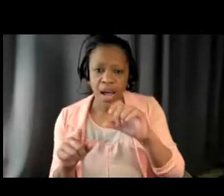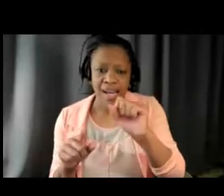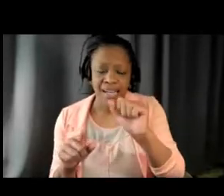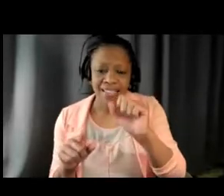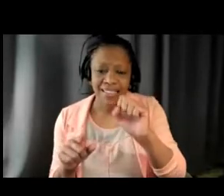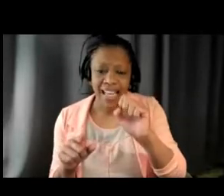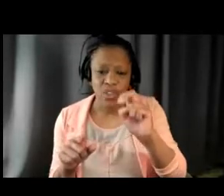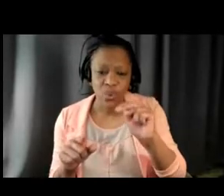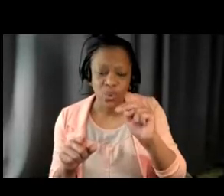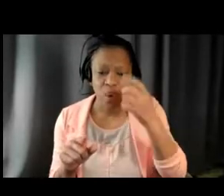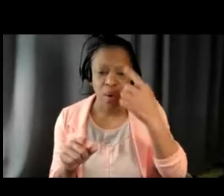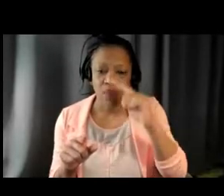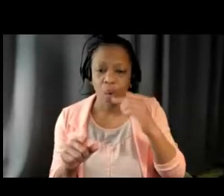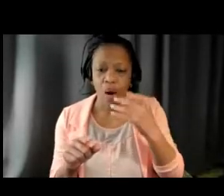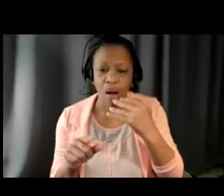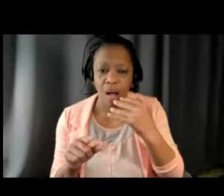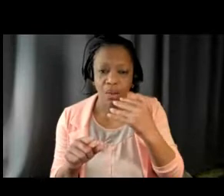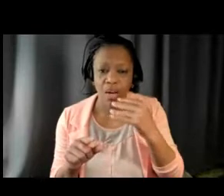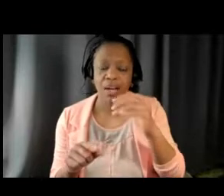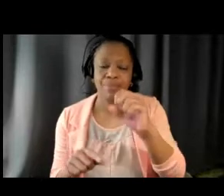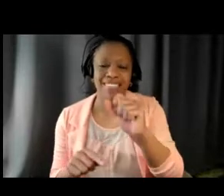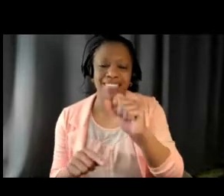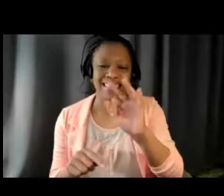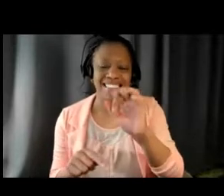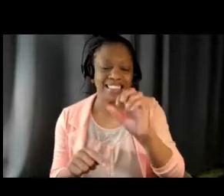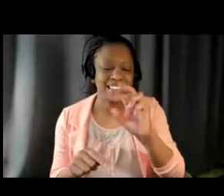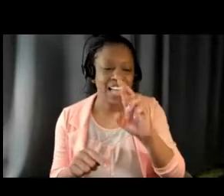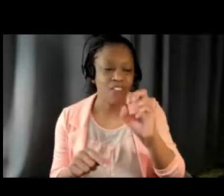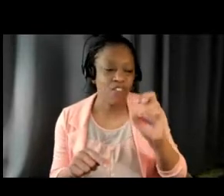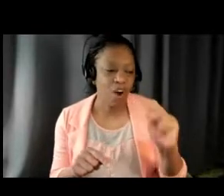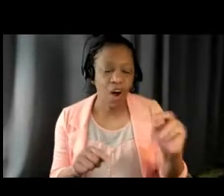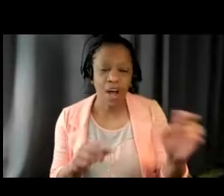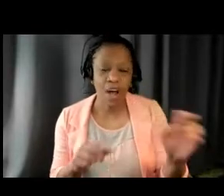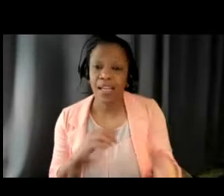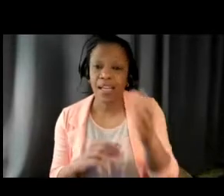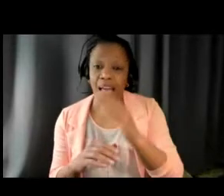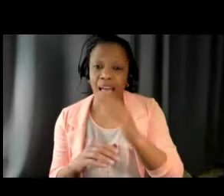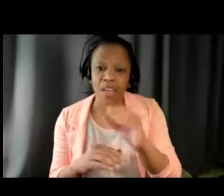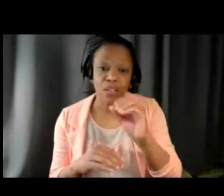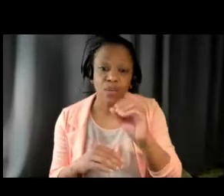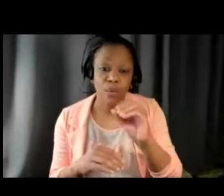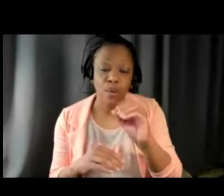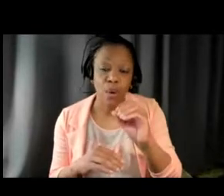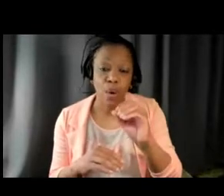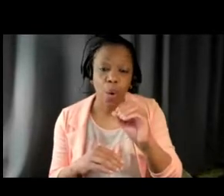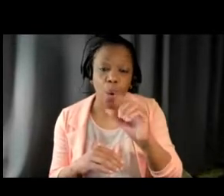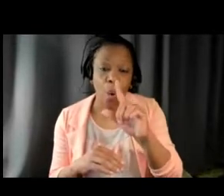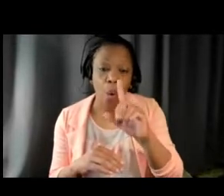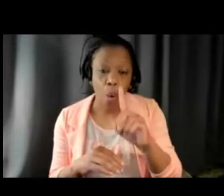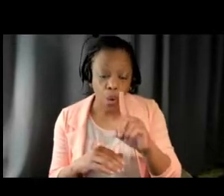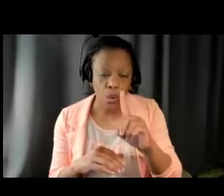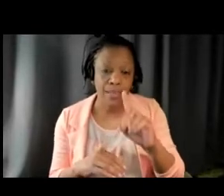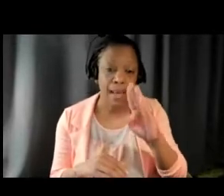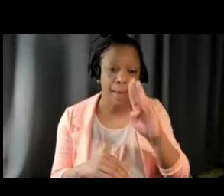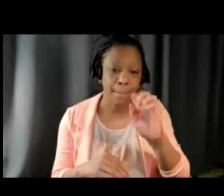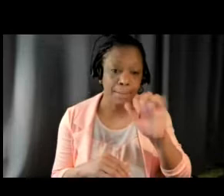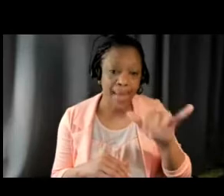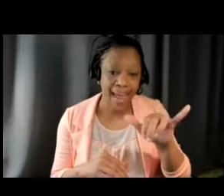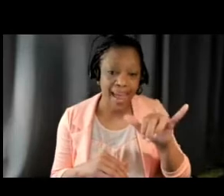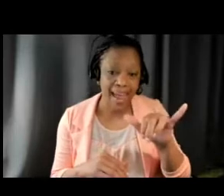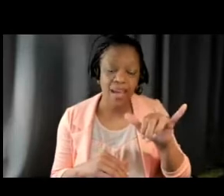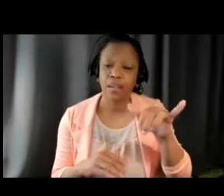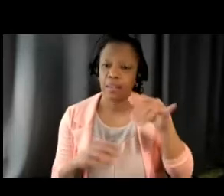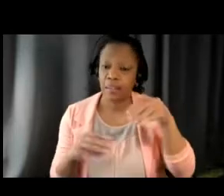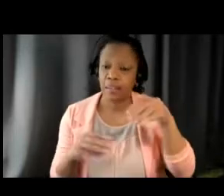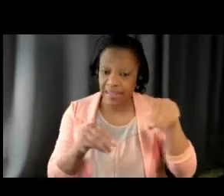color, and I also use the Old Bay seasoning, and I also use